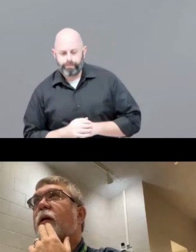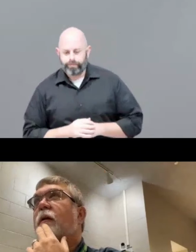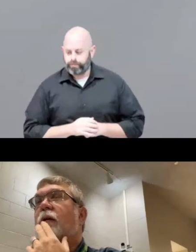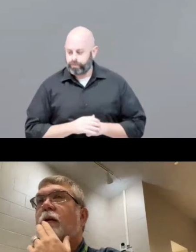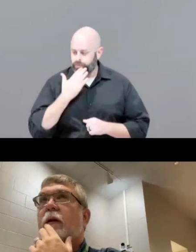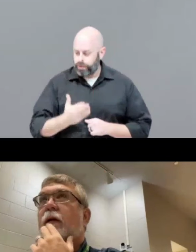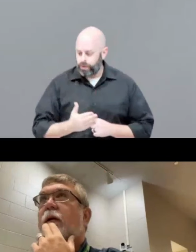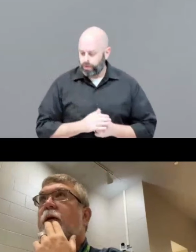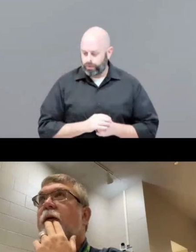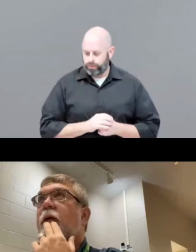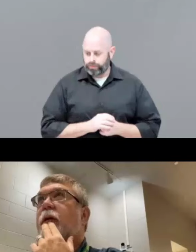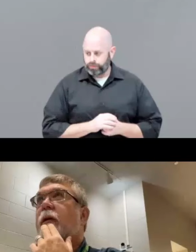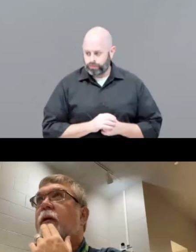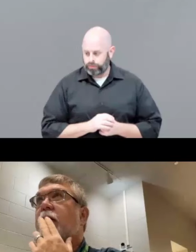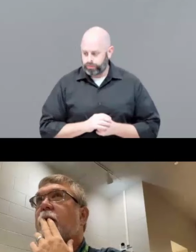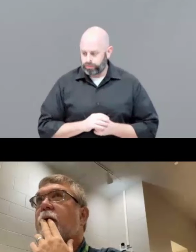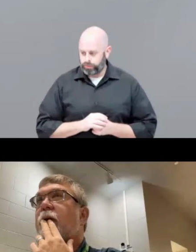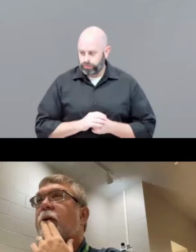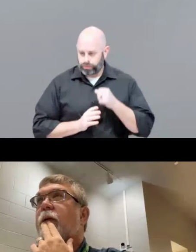Thank you.